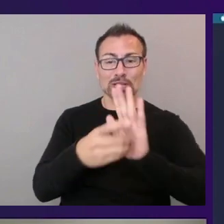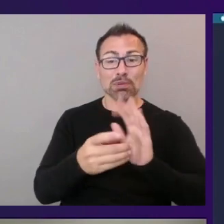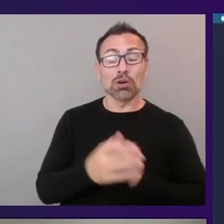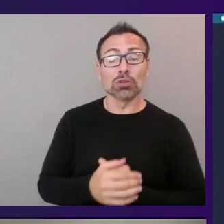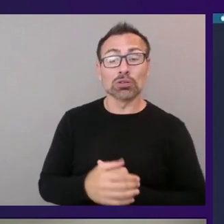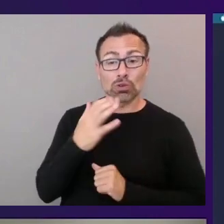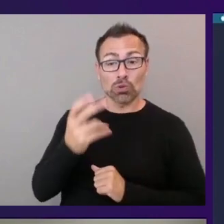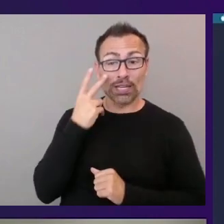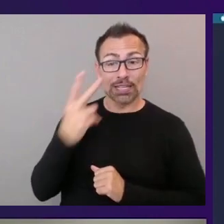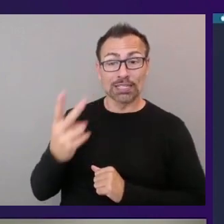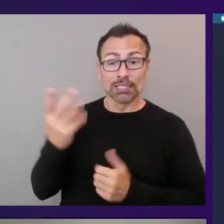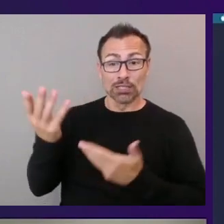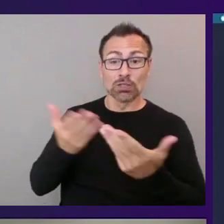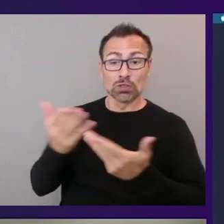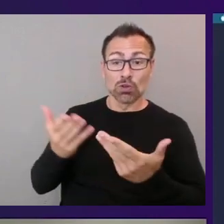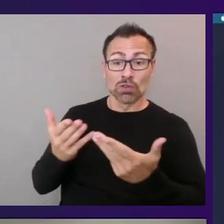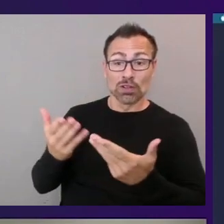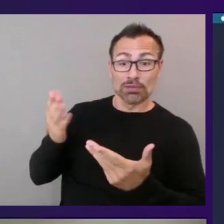gone through.